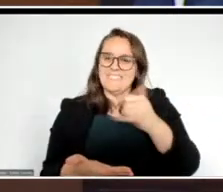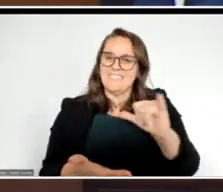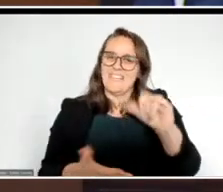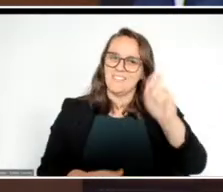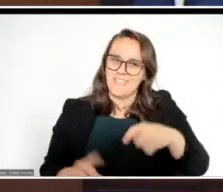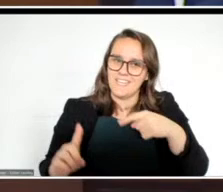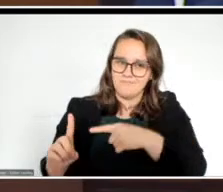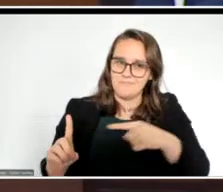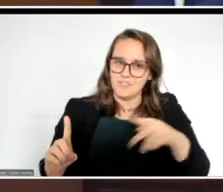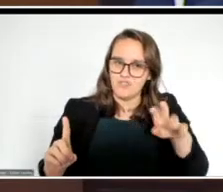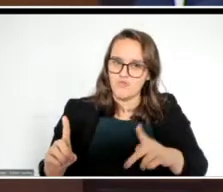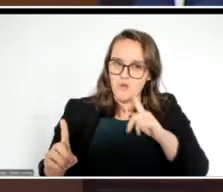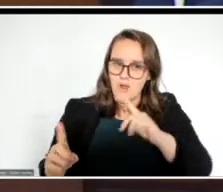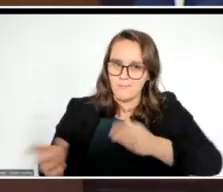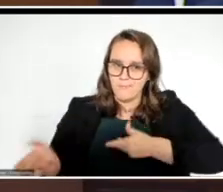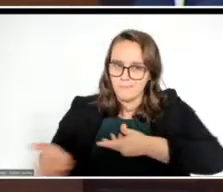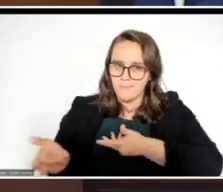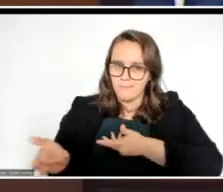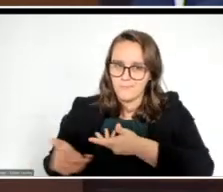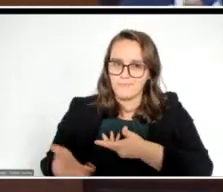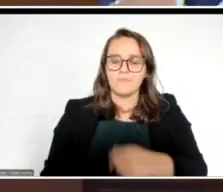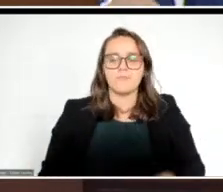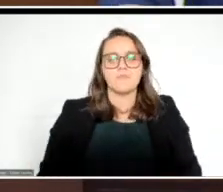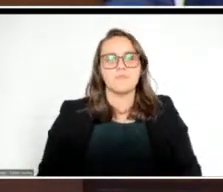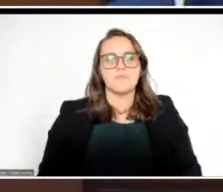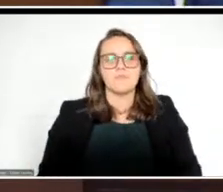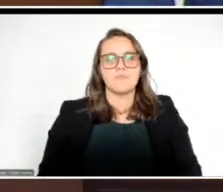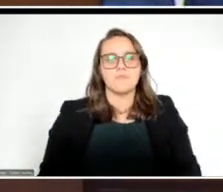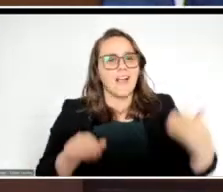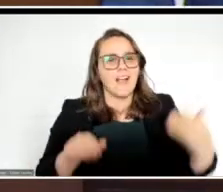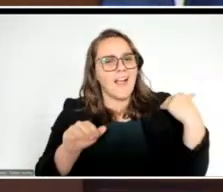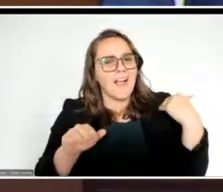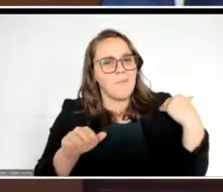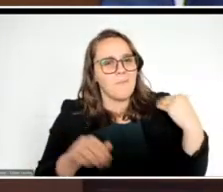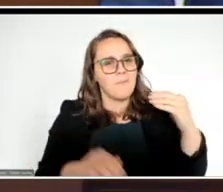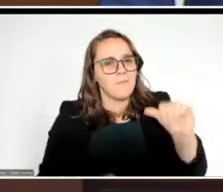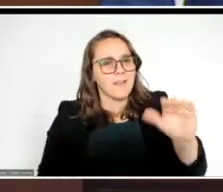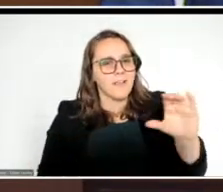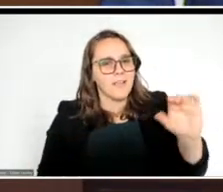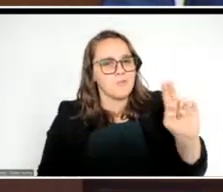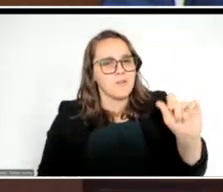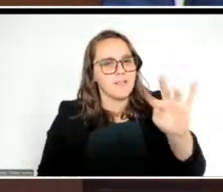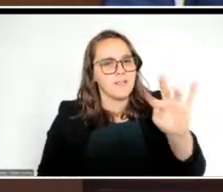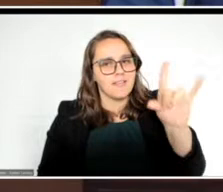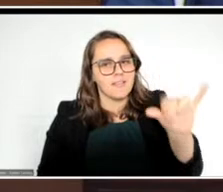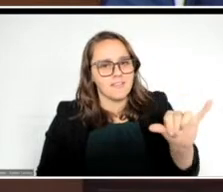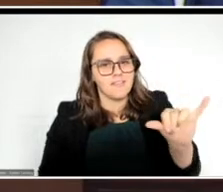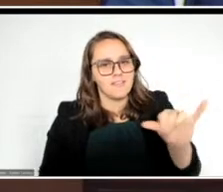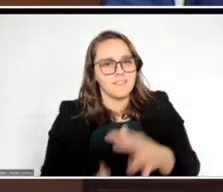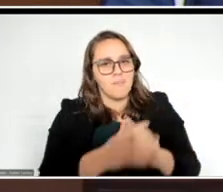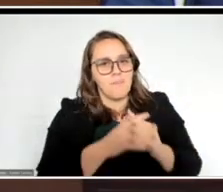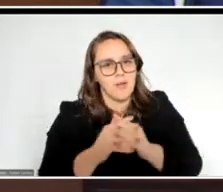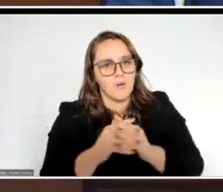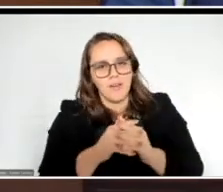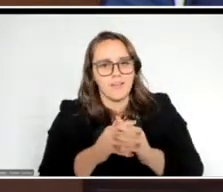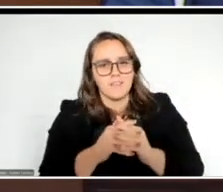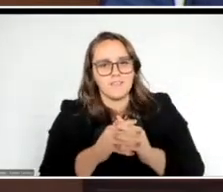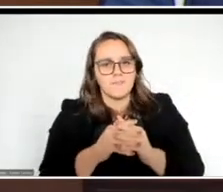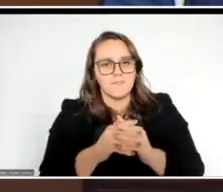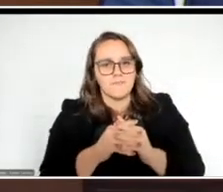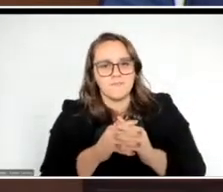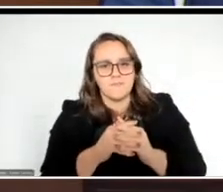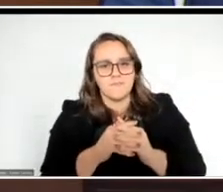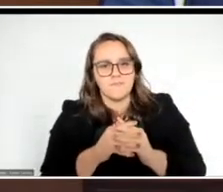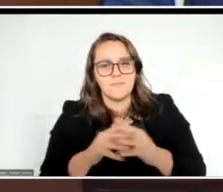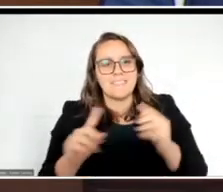is a question about accountability to the American people. He must be accountable. He is required to